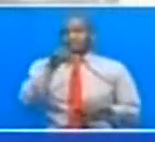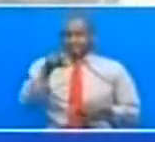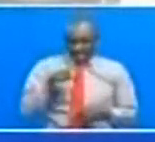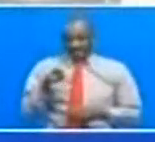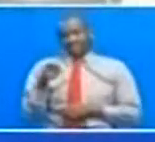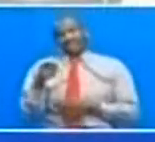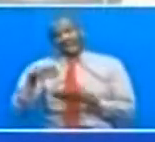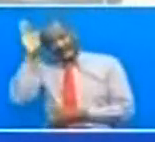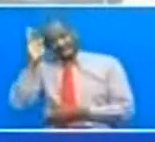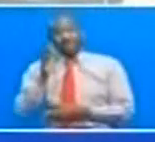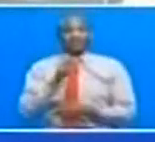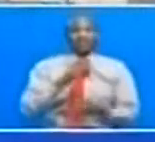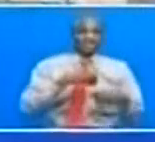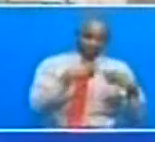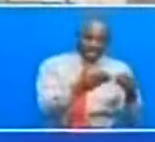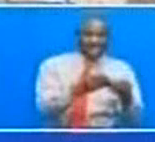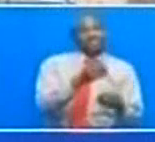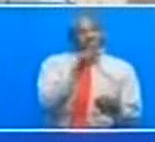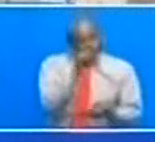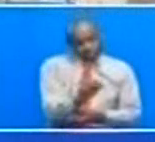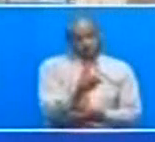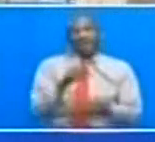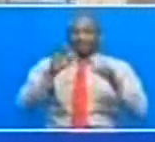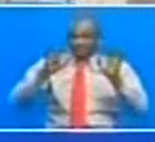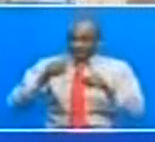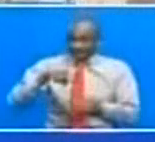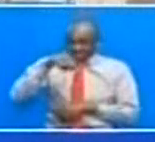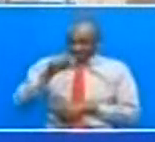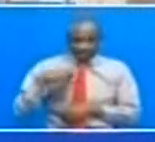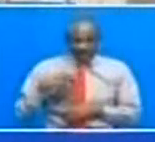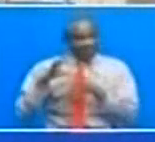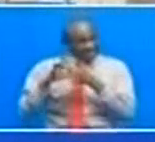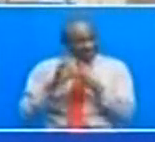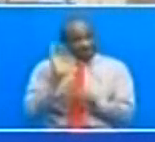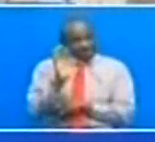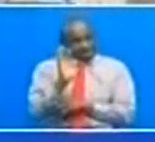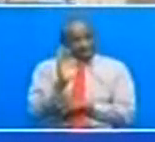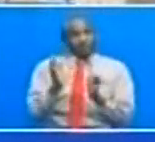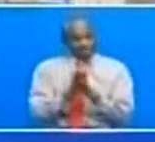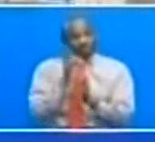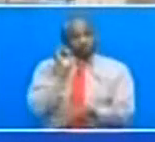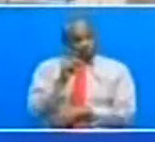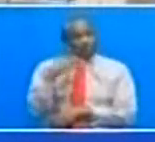and supply chain, improving livelihoods of farmers and sustaining a culture that is synonymous